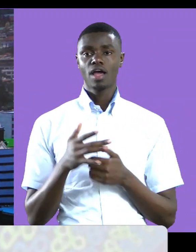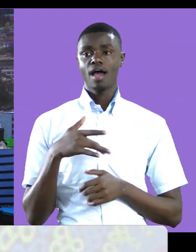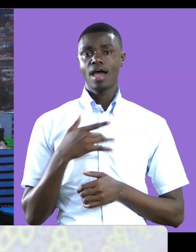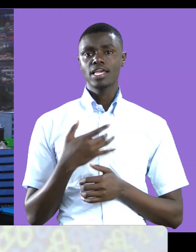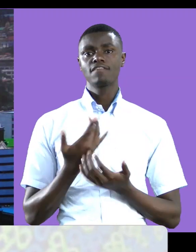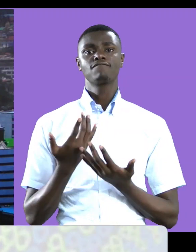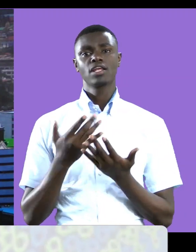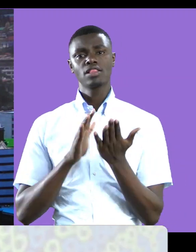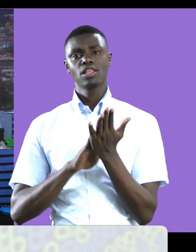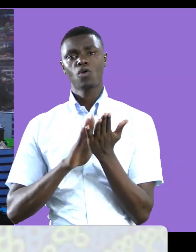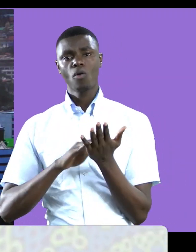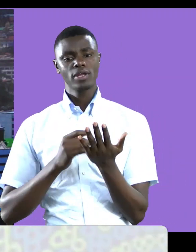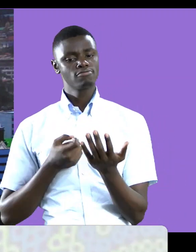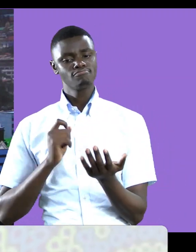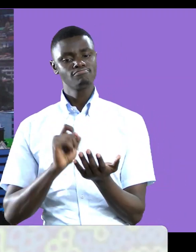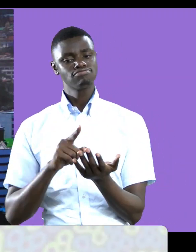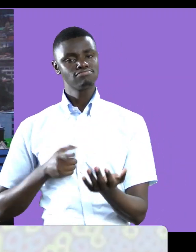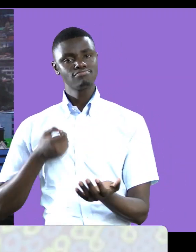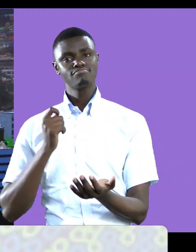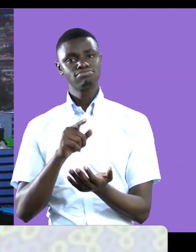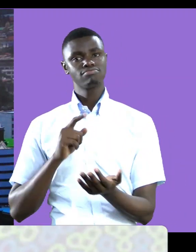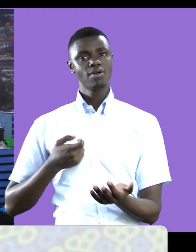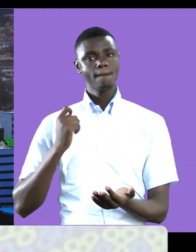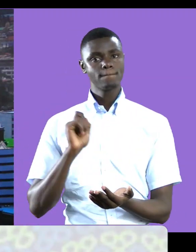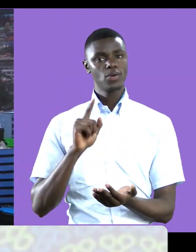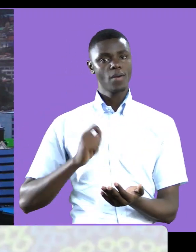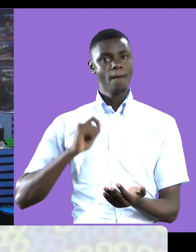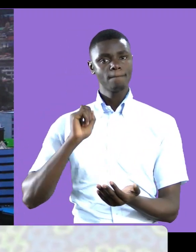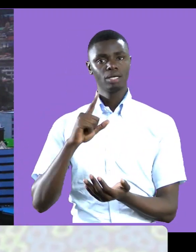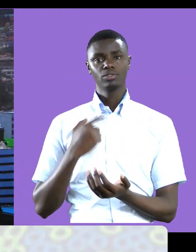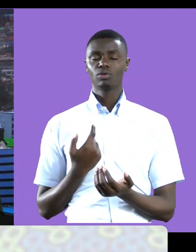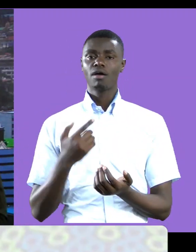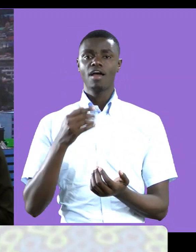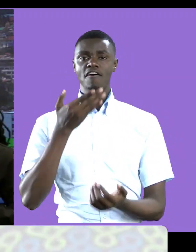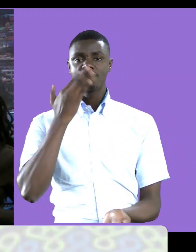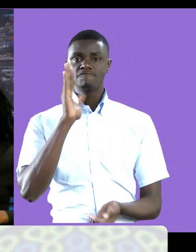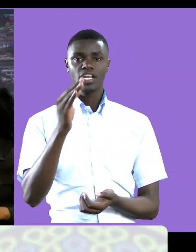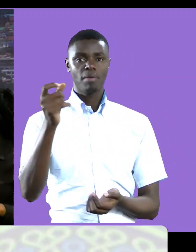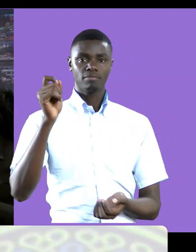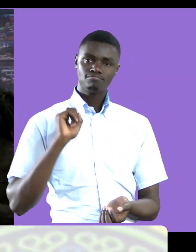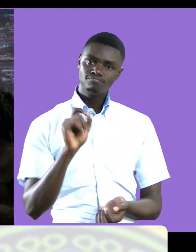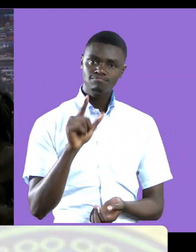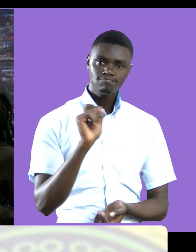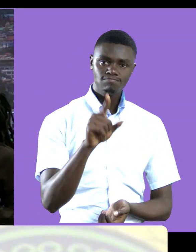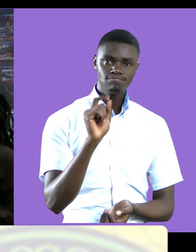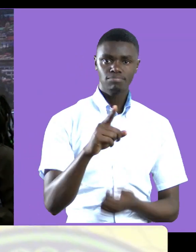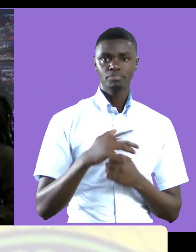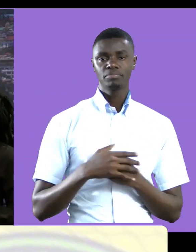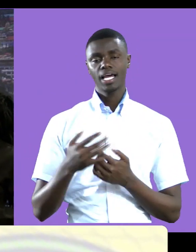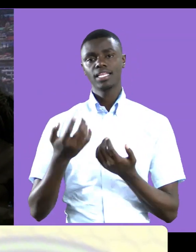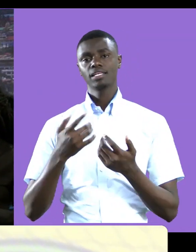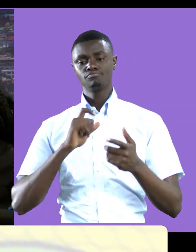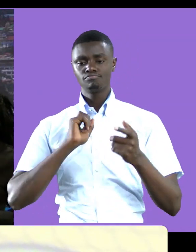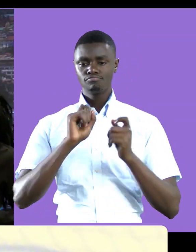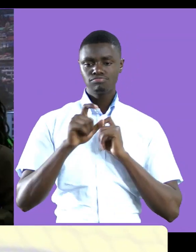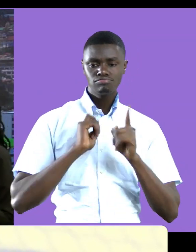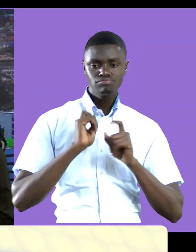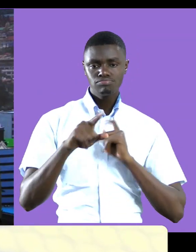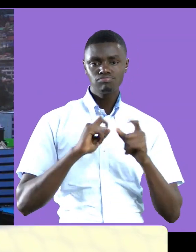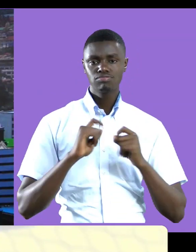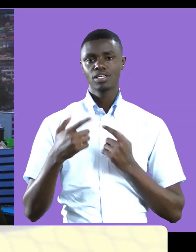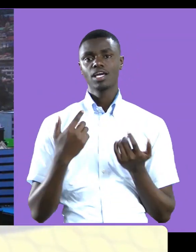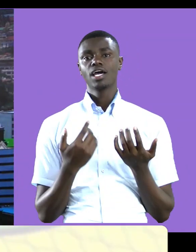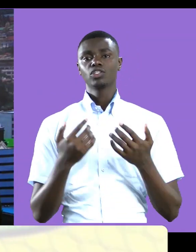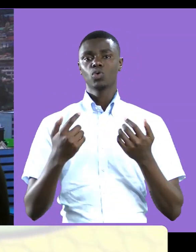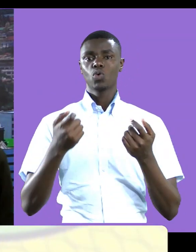comment section as a buzzing, it's buzzing. So keep the feedback coming through. Keep the chat live, public comment section. Make us